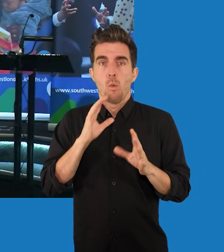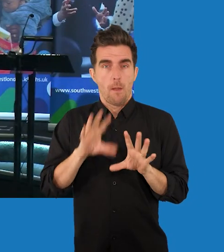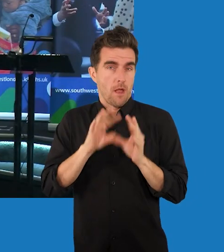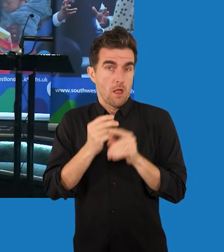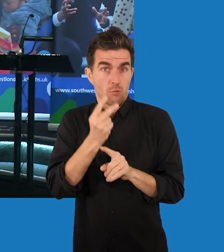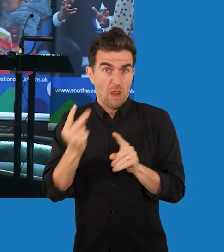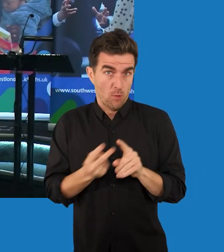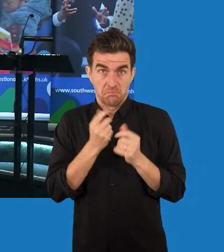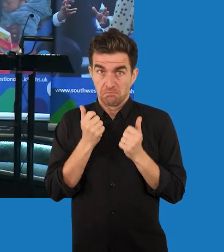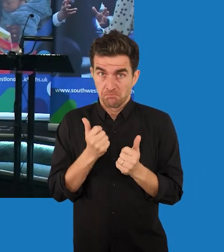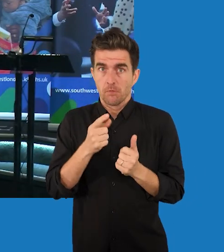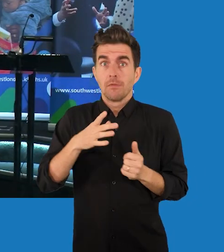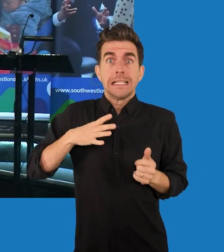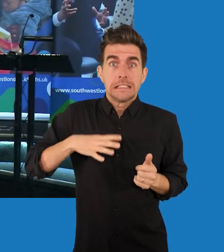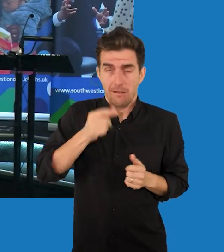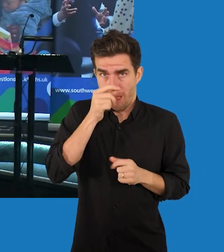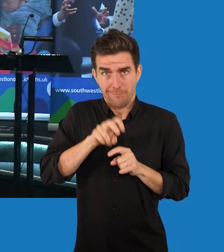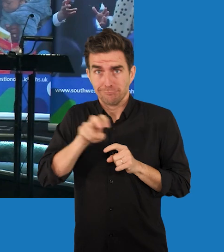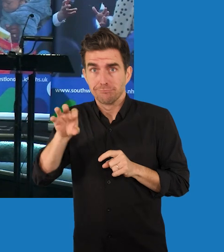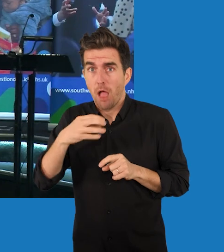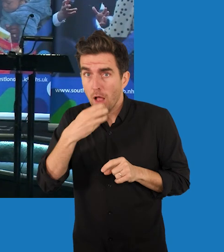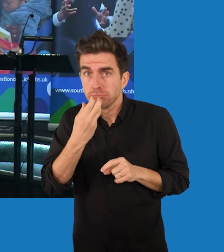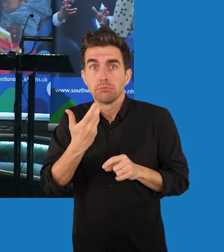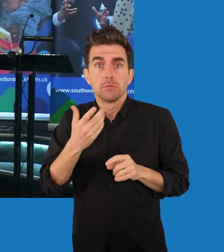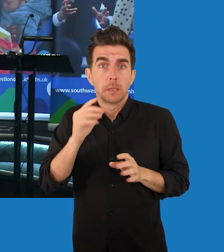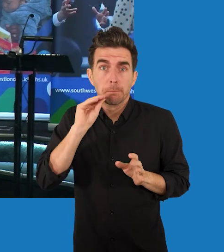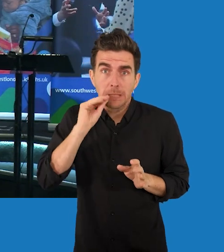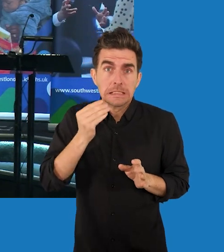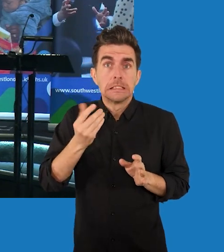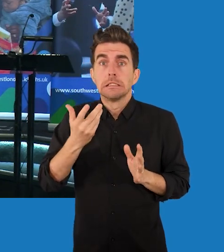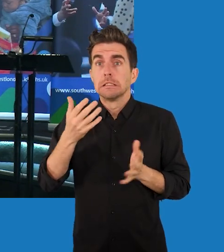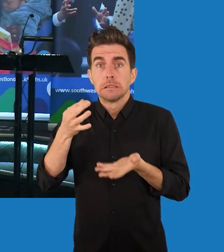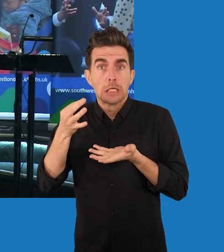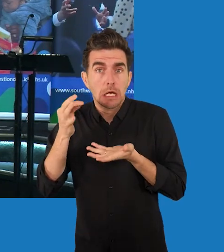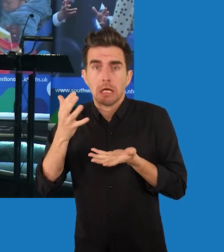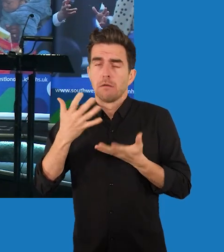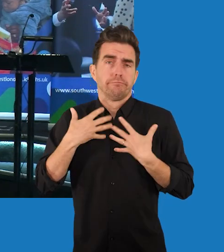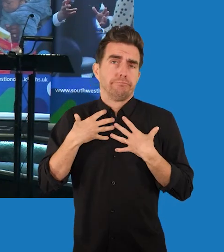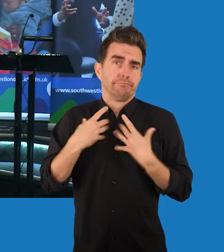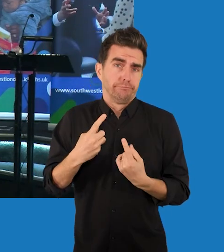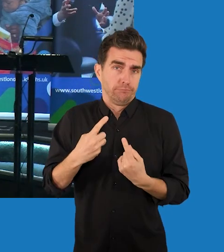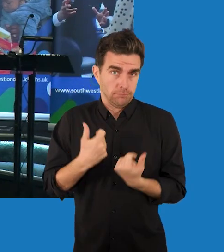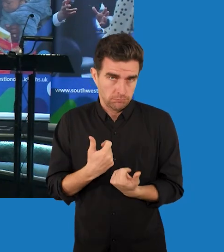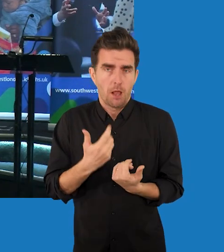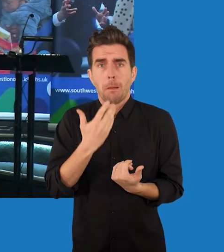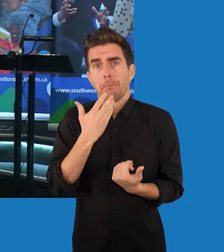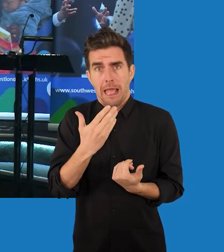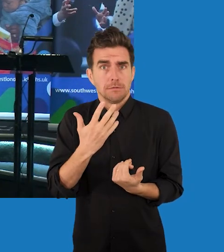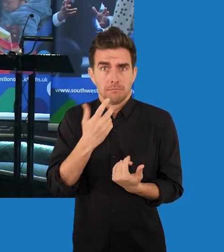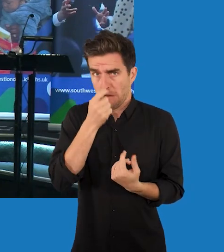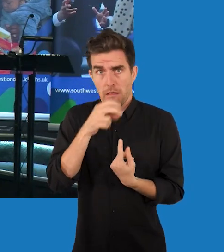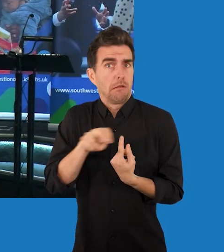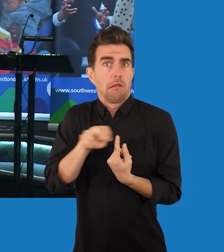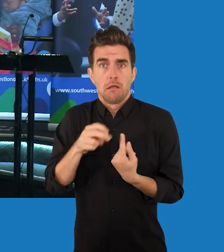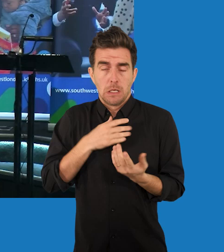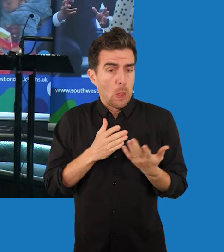so hopefully that's okay. But if you do need to help yourself to fruit or biscuits or grab yourself another cup of coffee, please feel free to